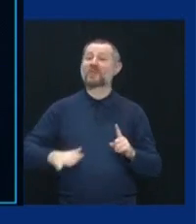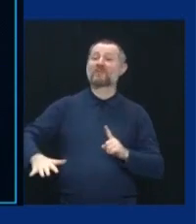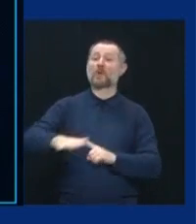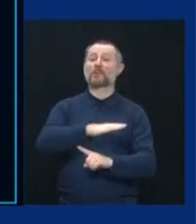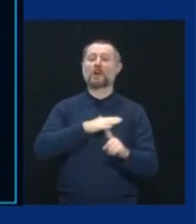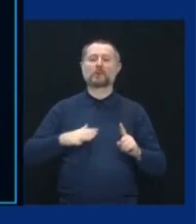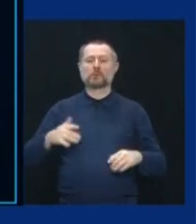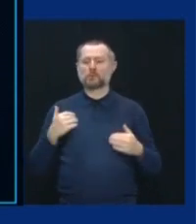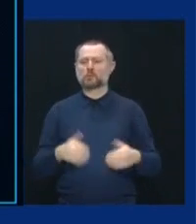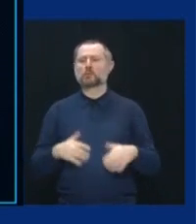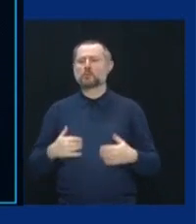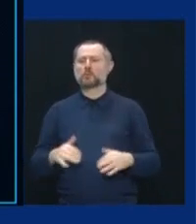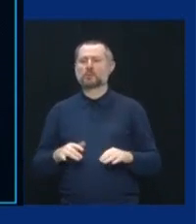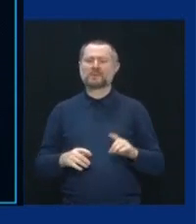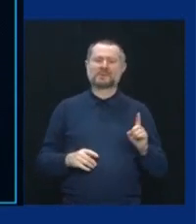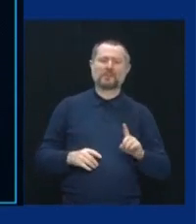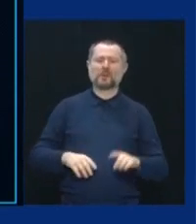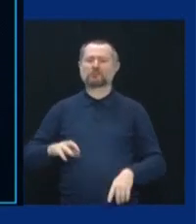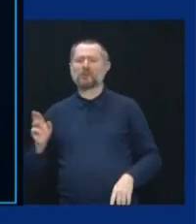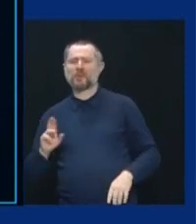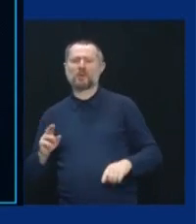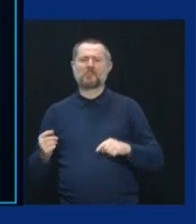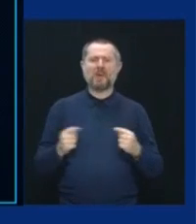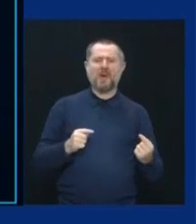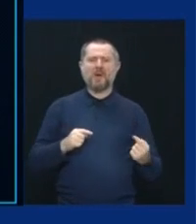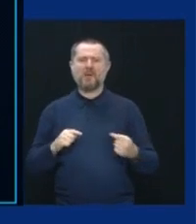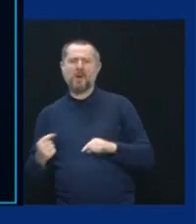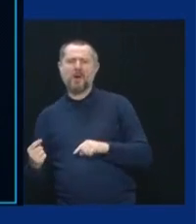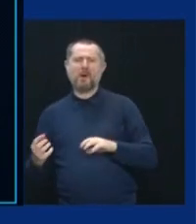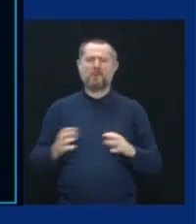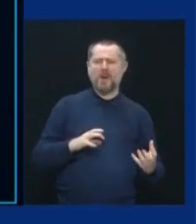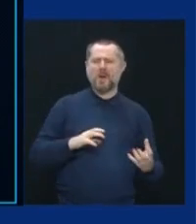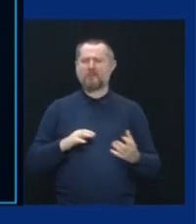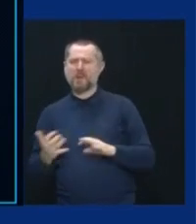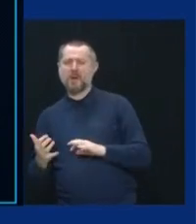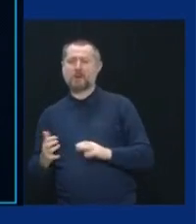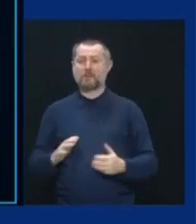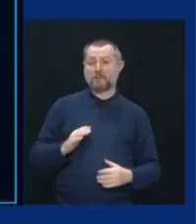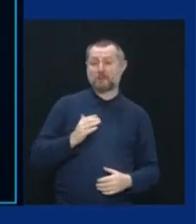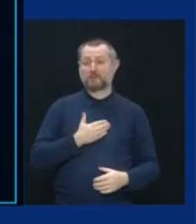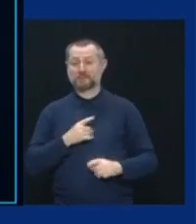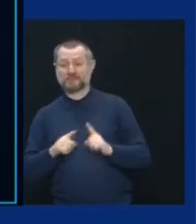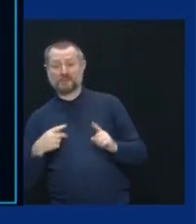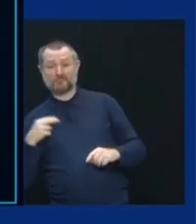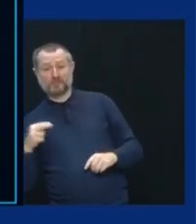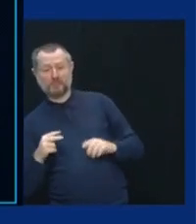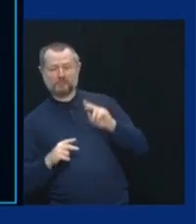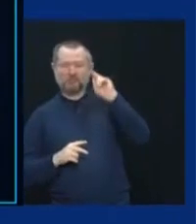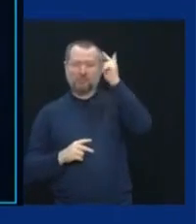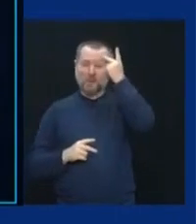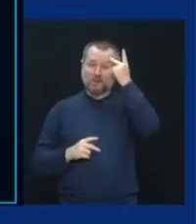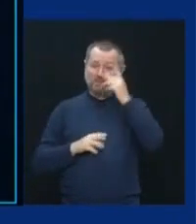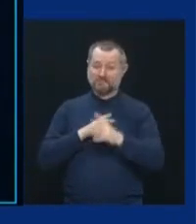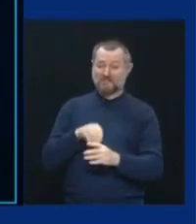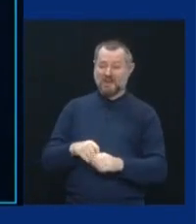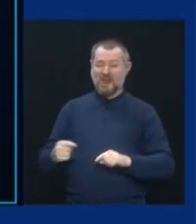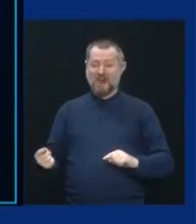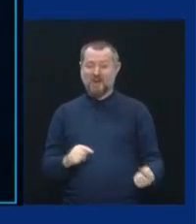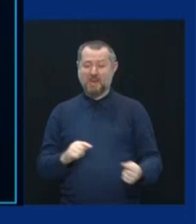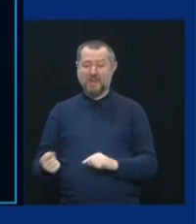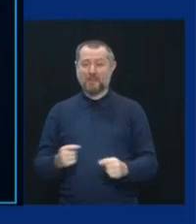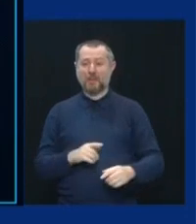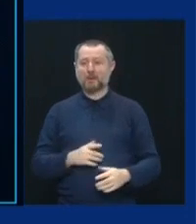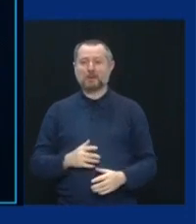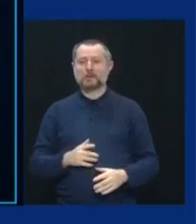everything gets politicized, and there's political spin, and then there are facts. Two very